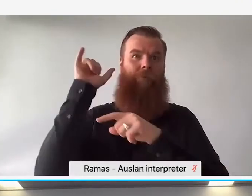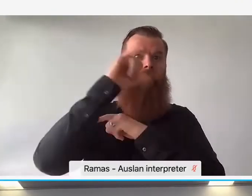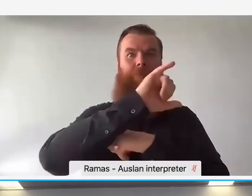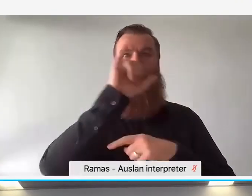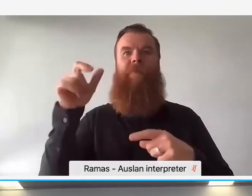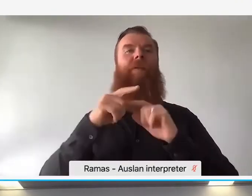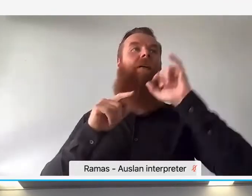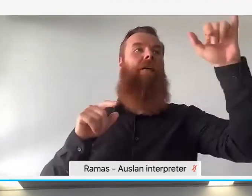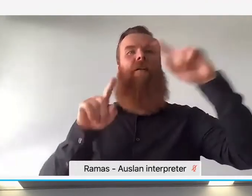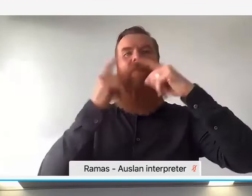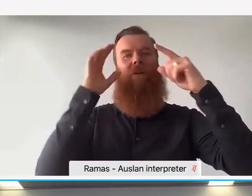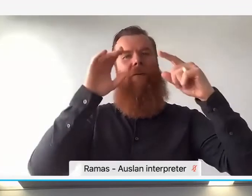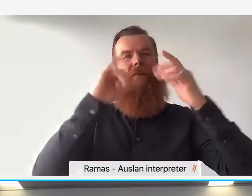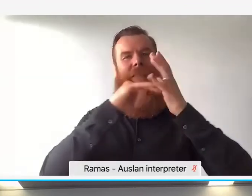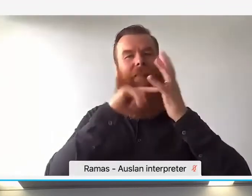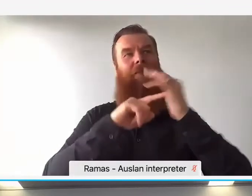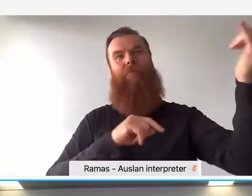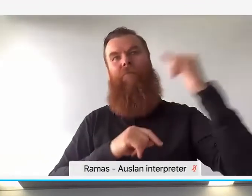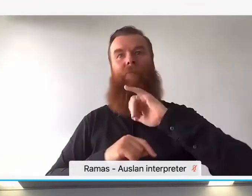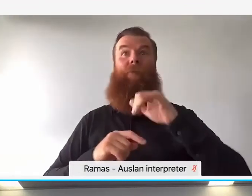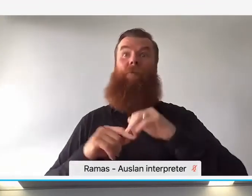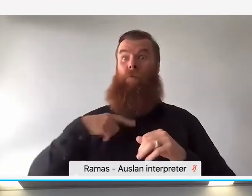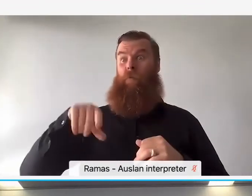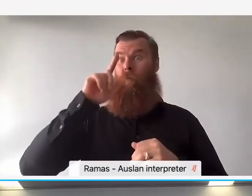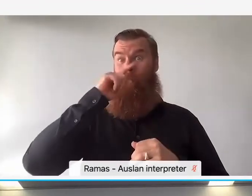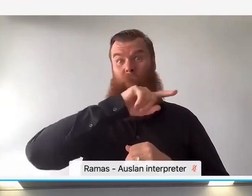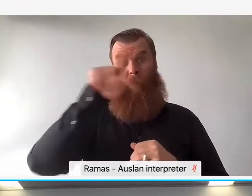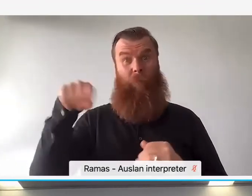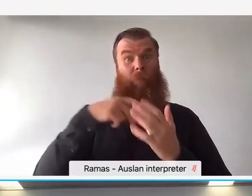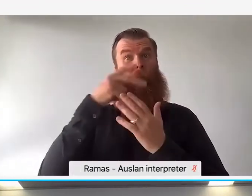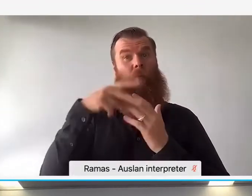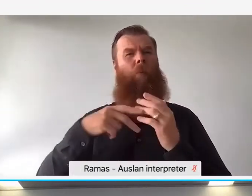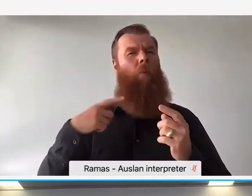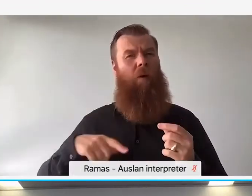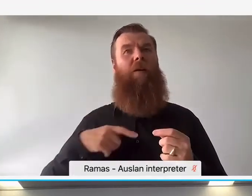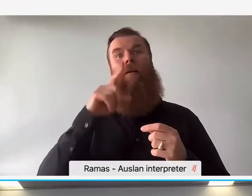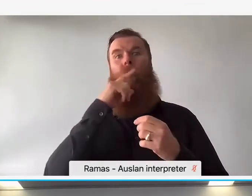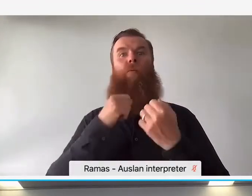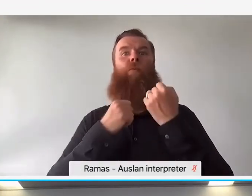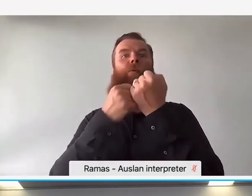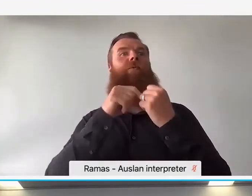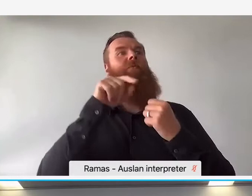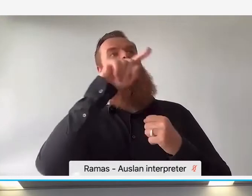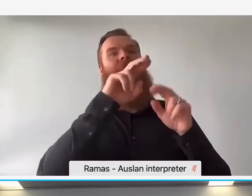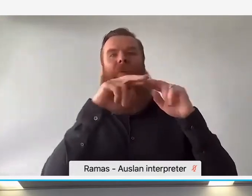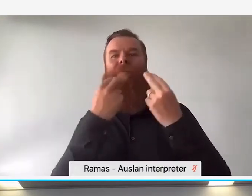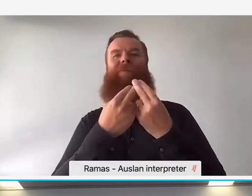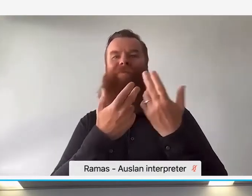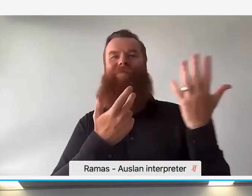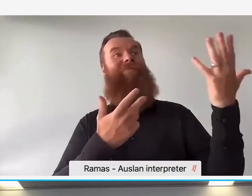The main reason people participate in this scheme is to support their families, and the bulk of